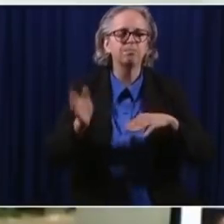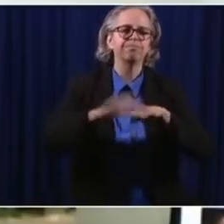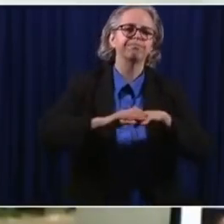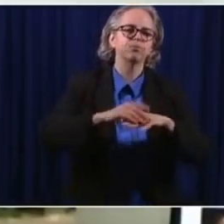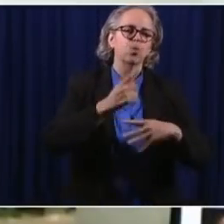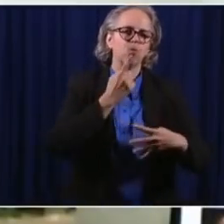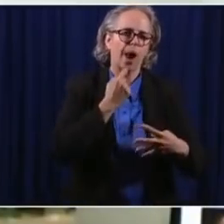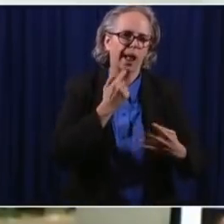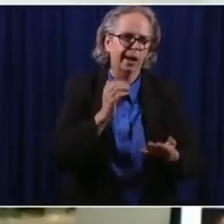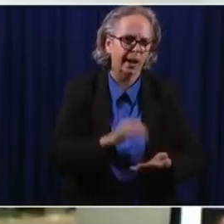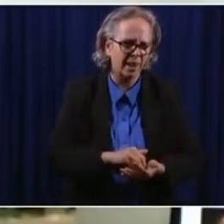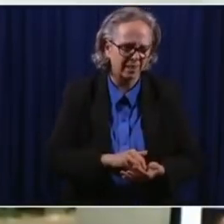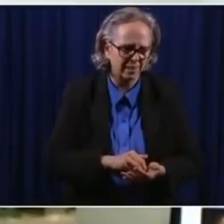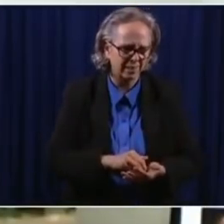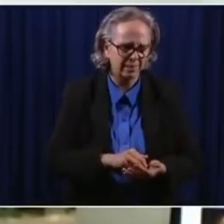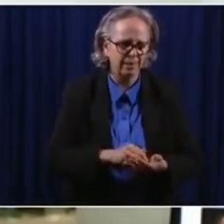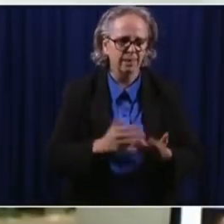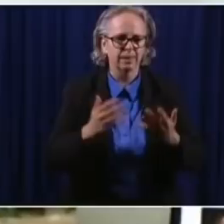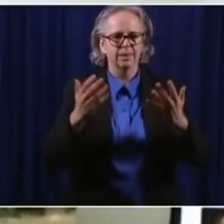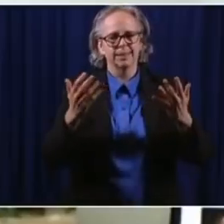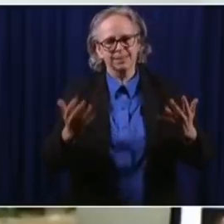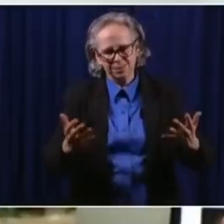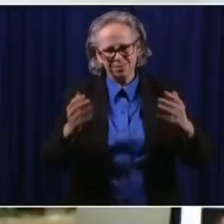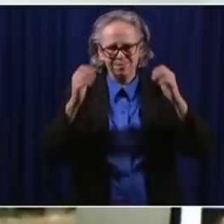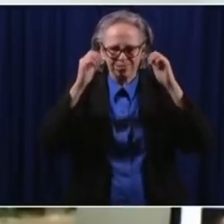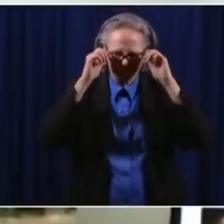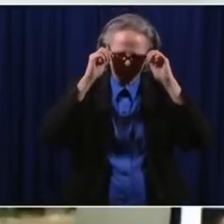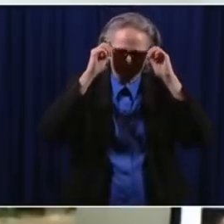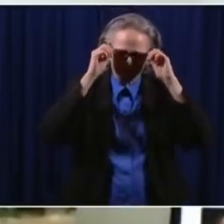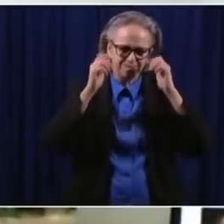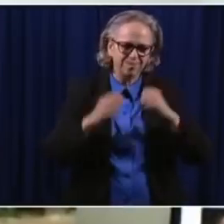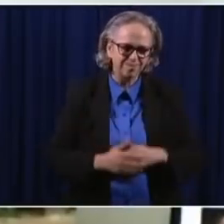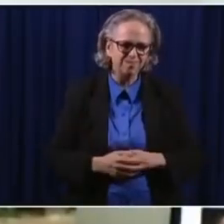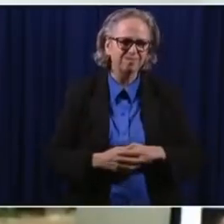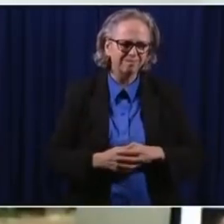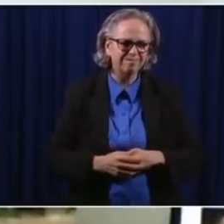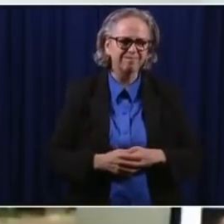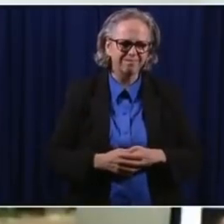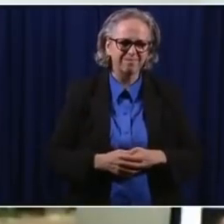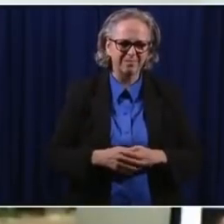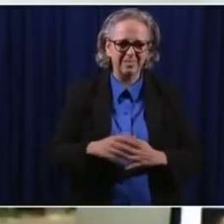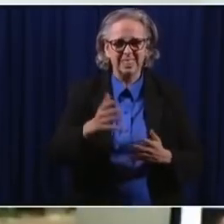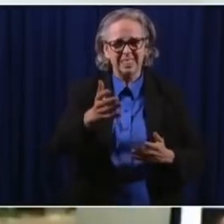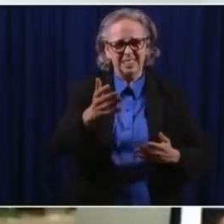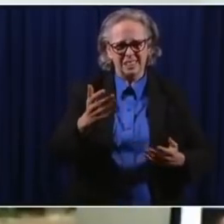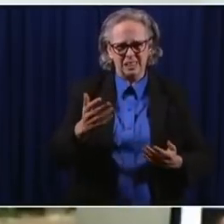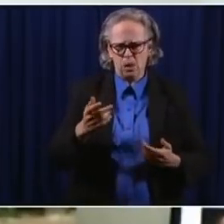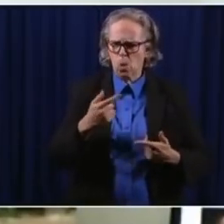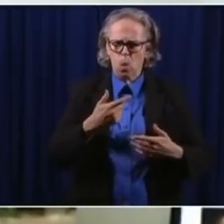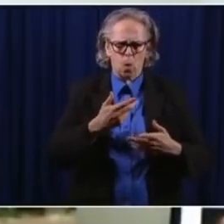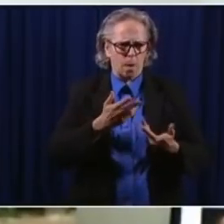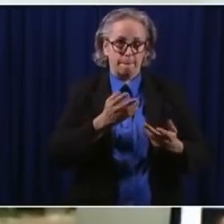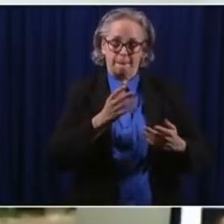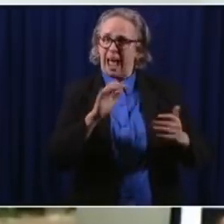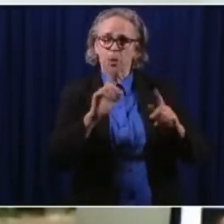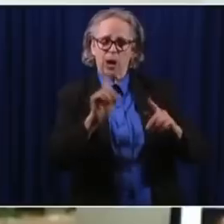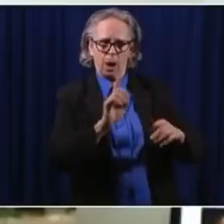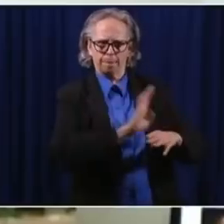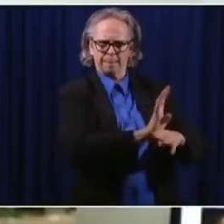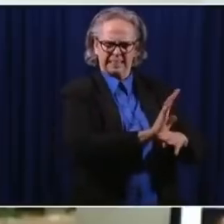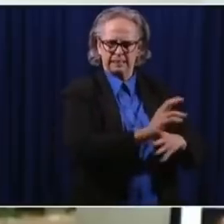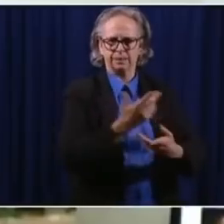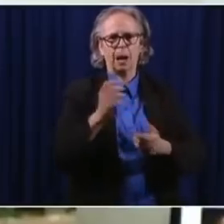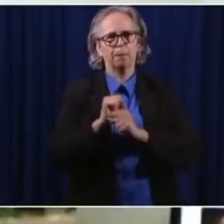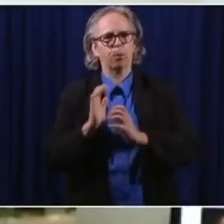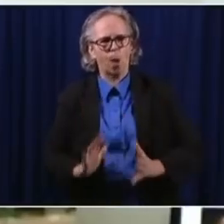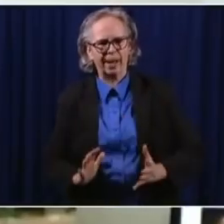level. We started basically with businesses and employers, especially those essential employees that had to go to work every